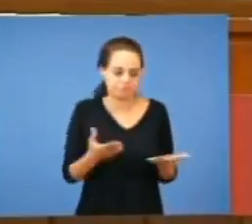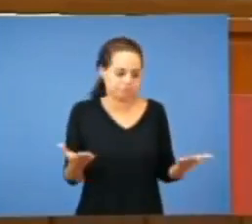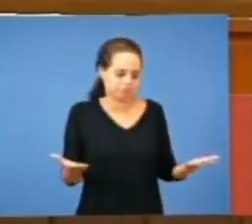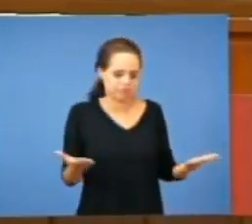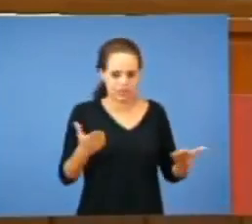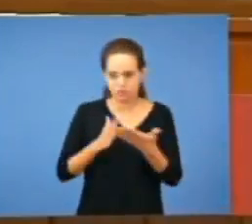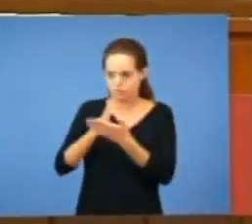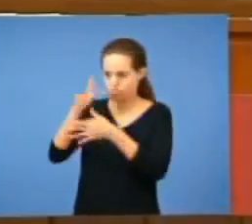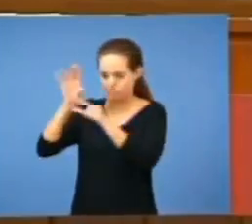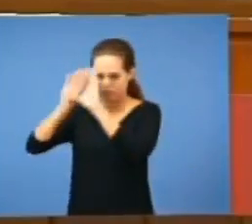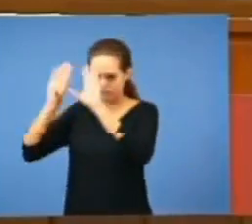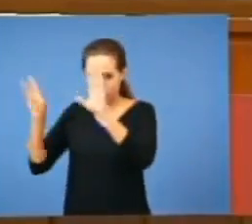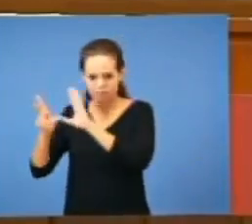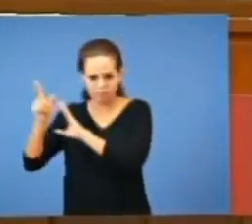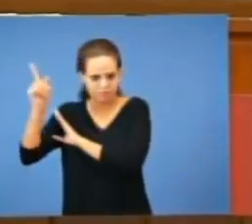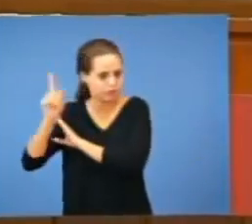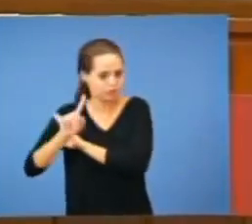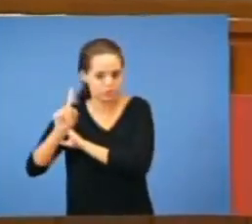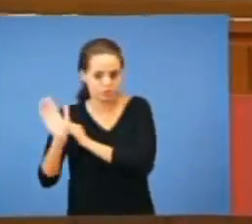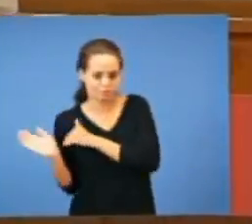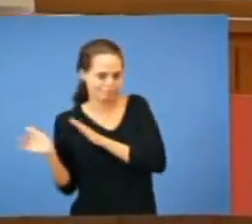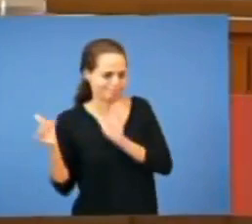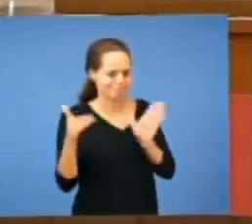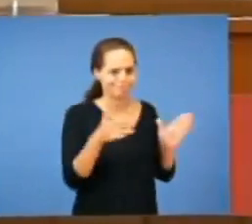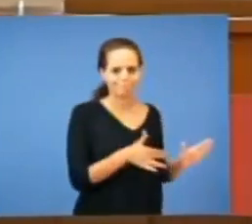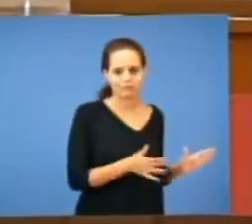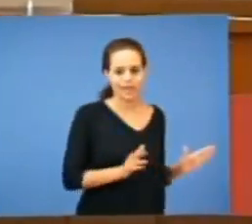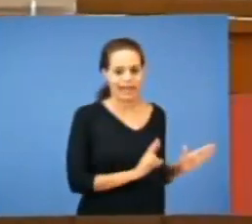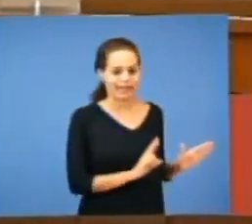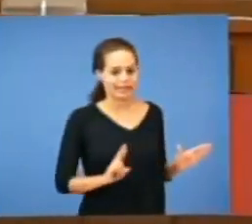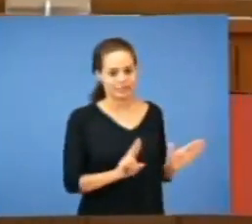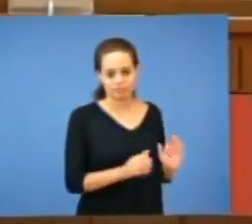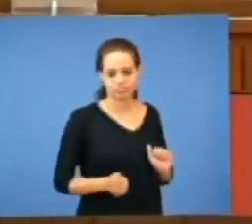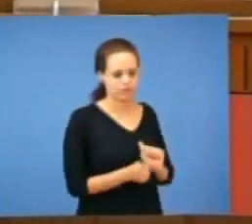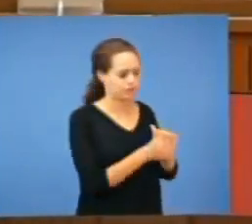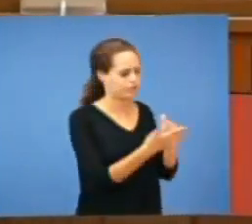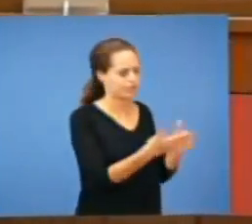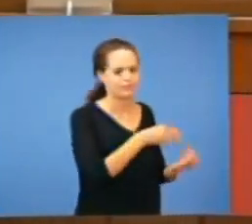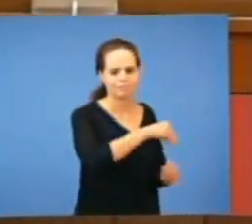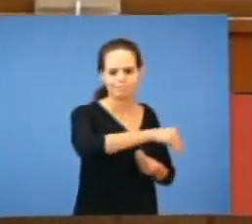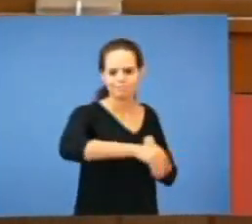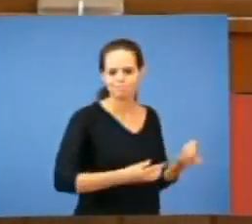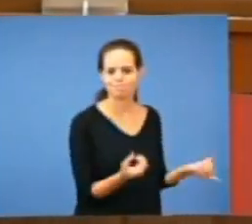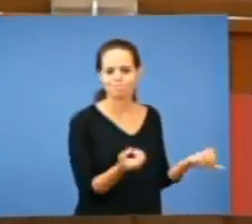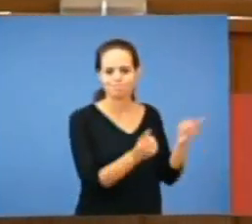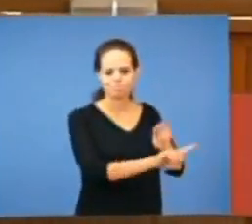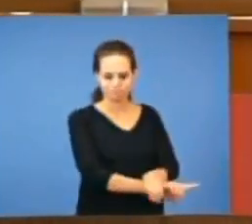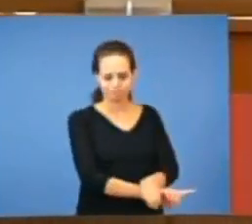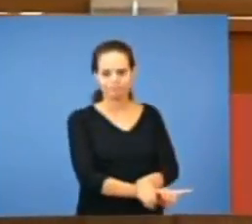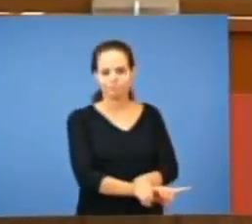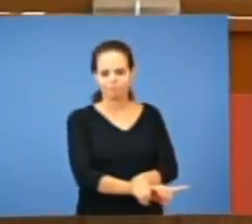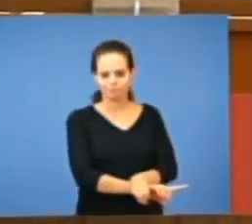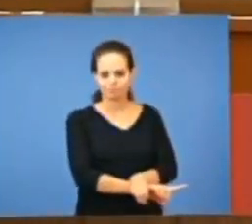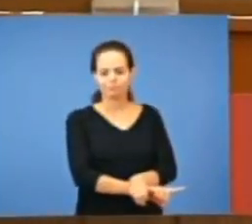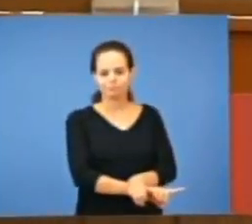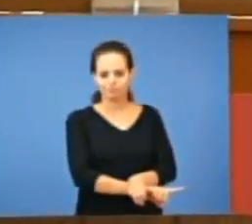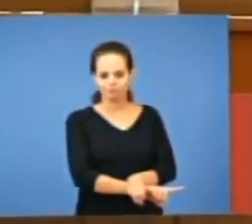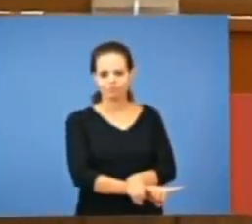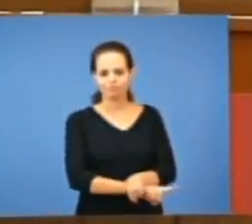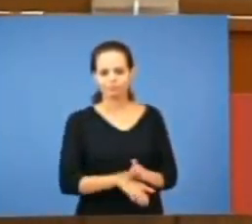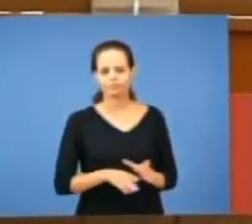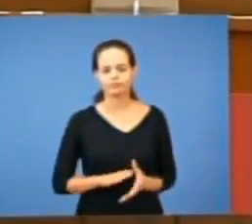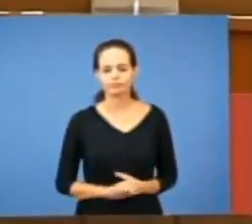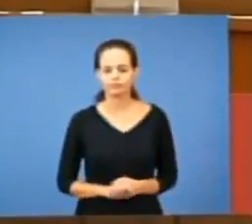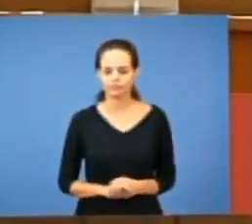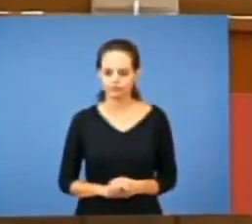to everyone, but does not lead to eternity. And the church entering into this boat, this is our struggle in this world, and to tell the